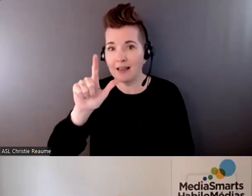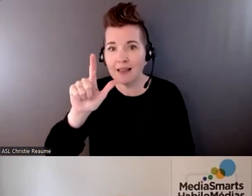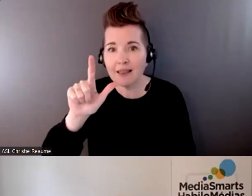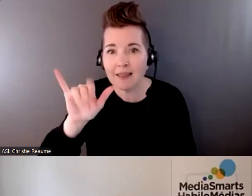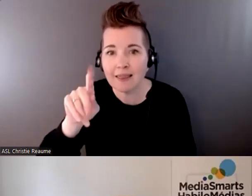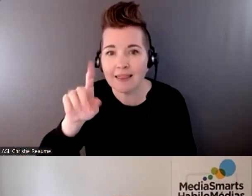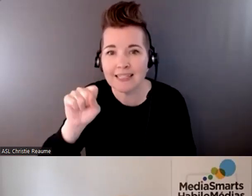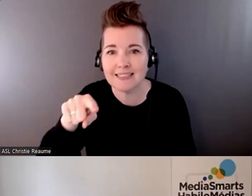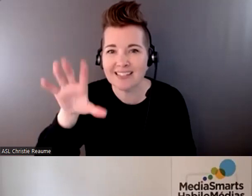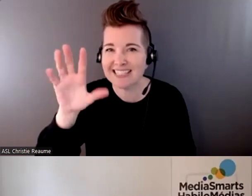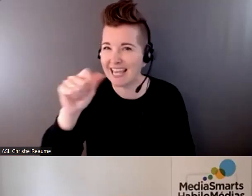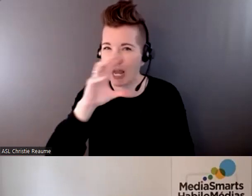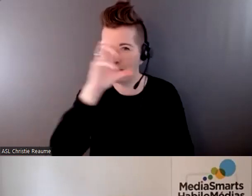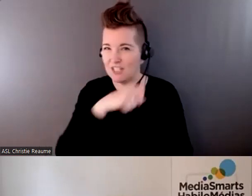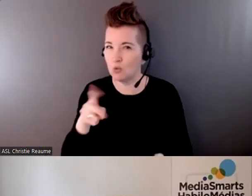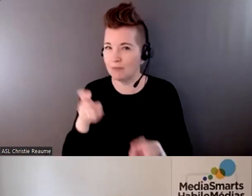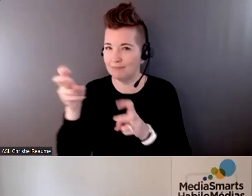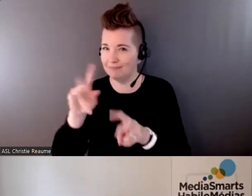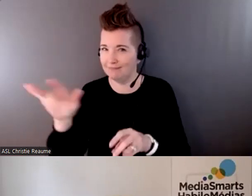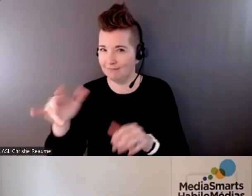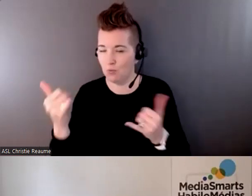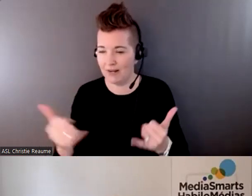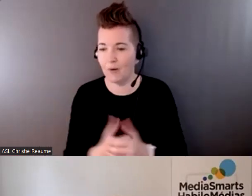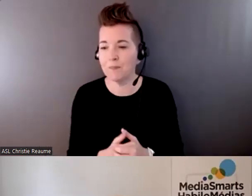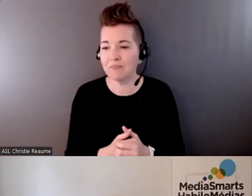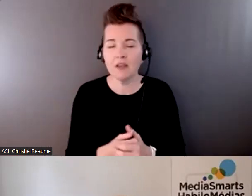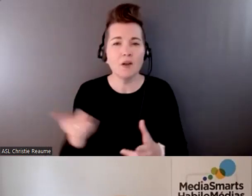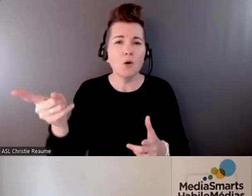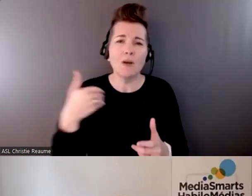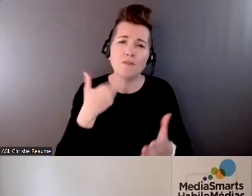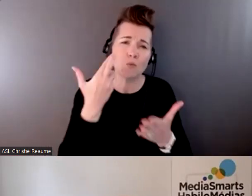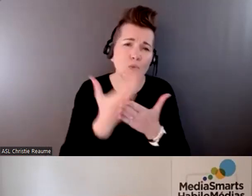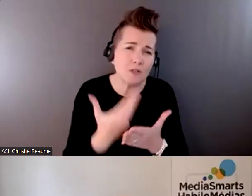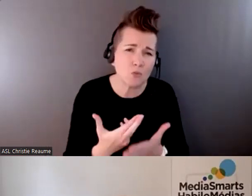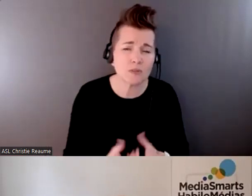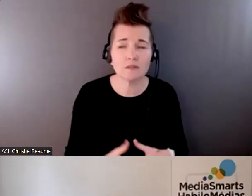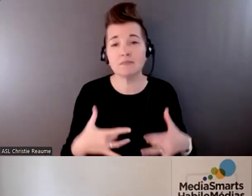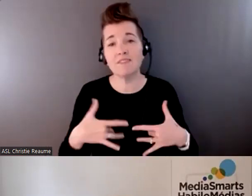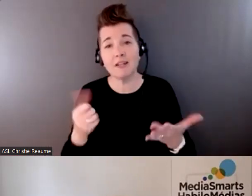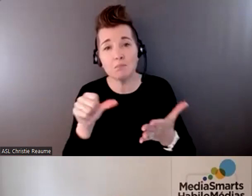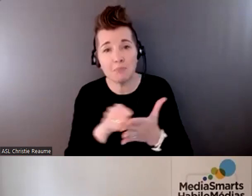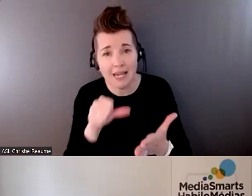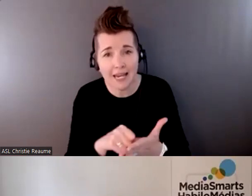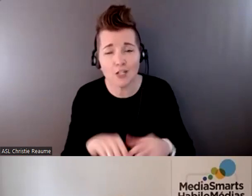and you can follow that for resources as well as a there's an event page with other webinars and other workshops